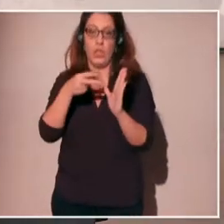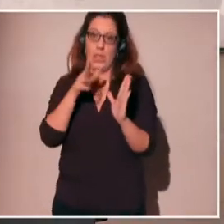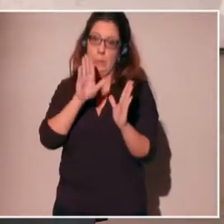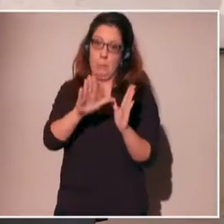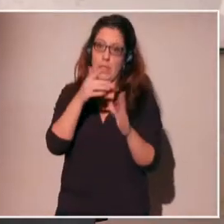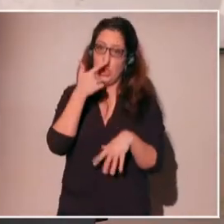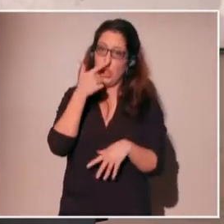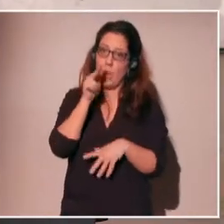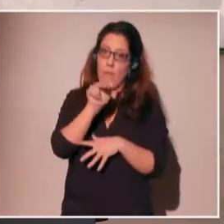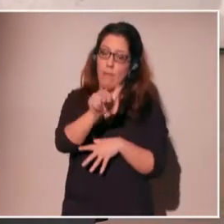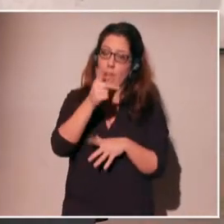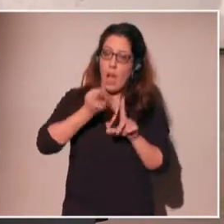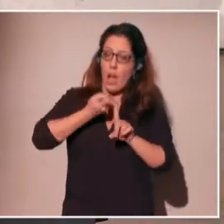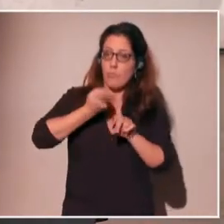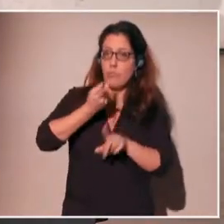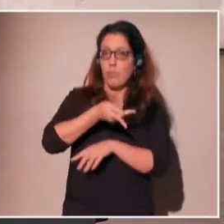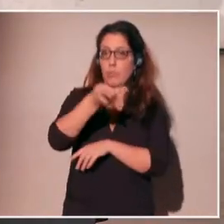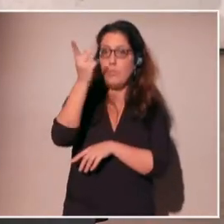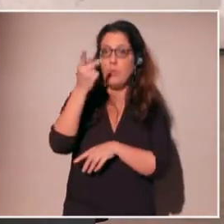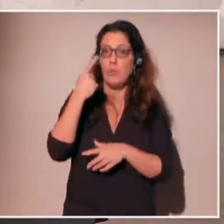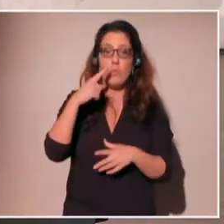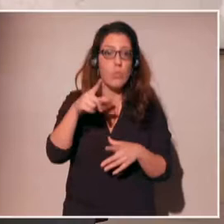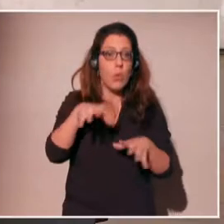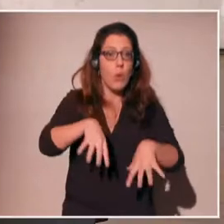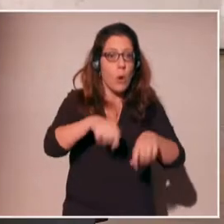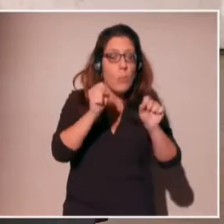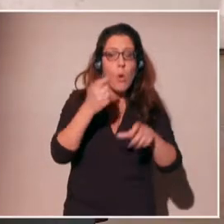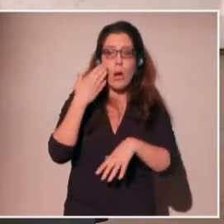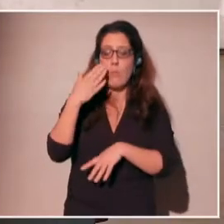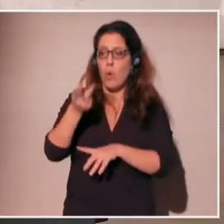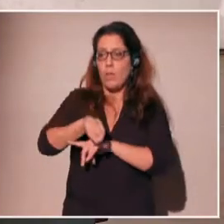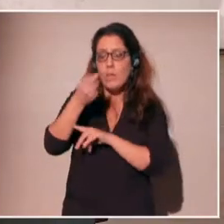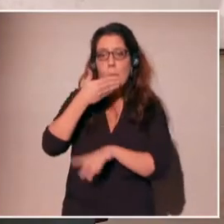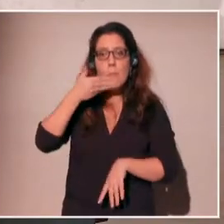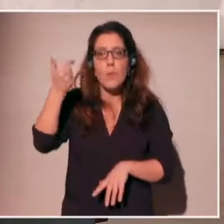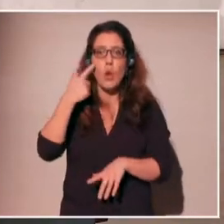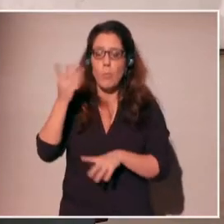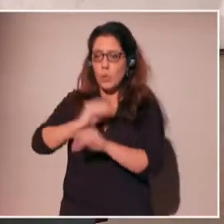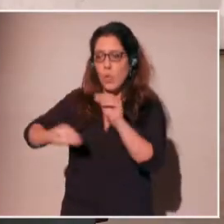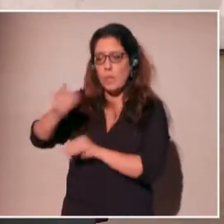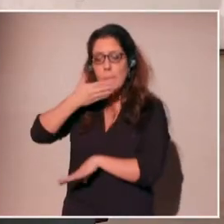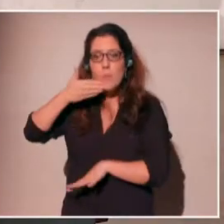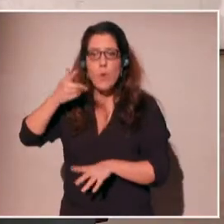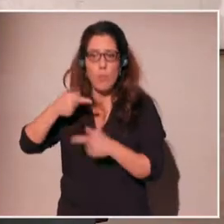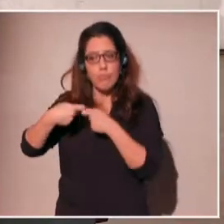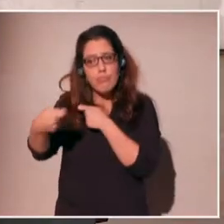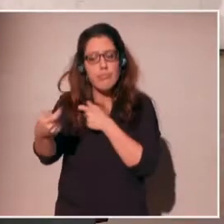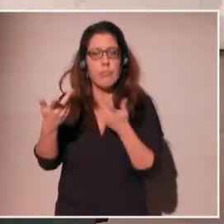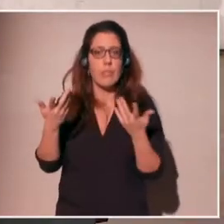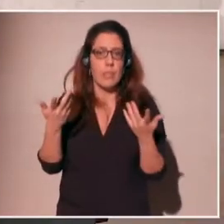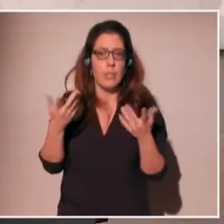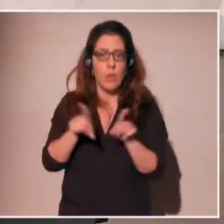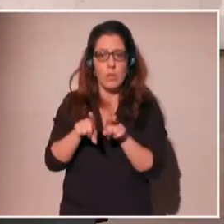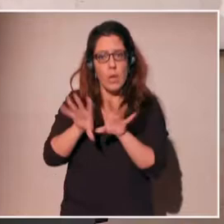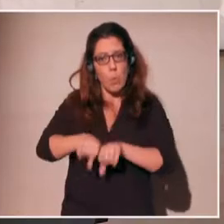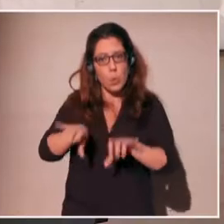improve healthcare, education, sustainability, manufacturing, and many new opportunities. And the third